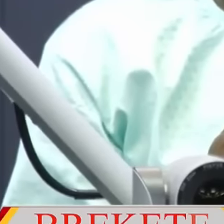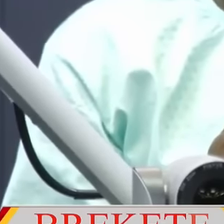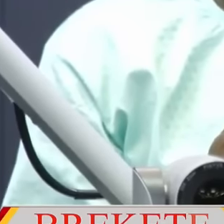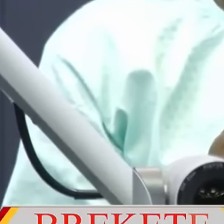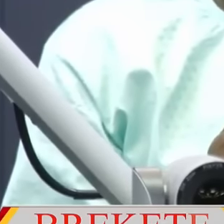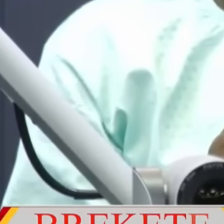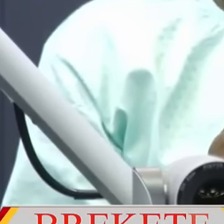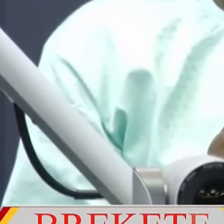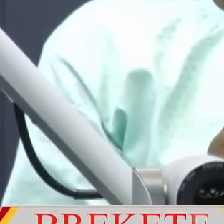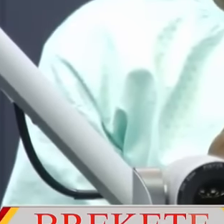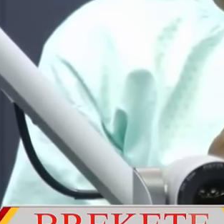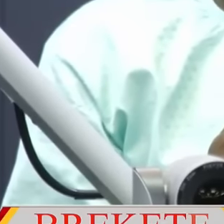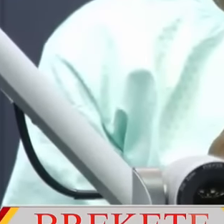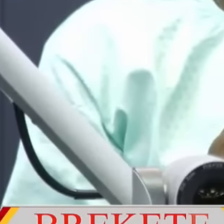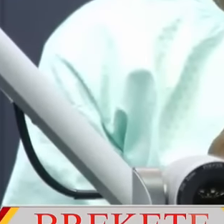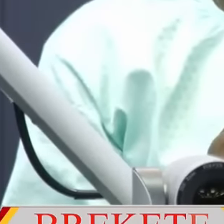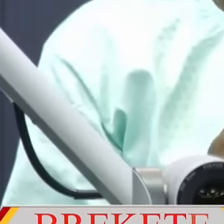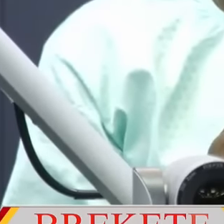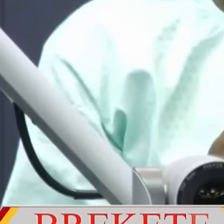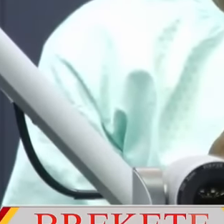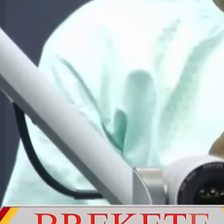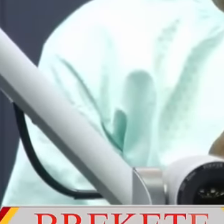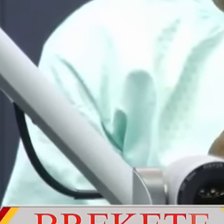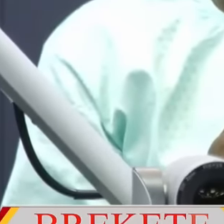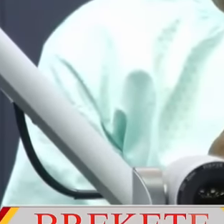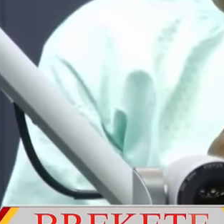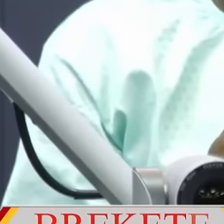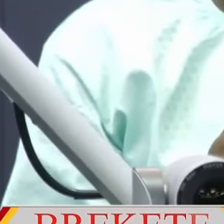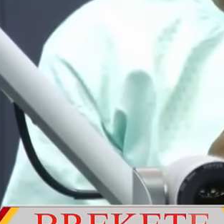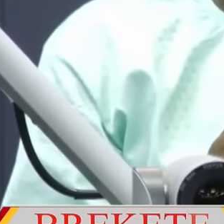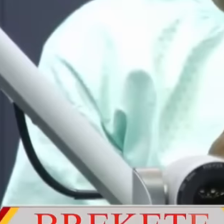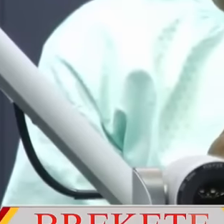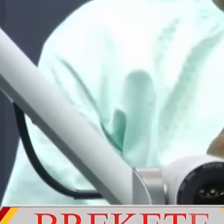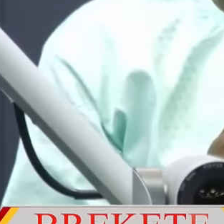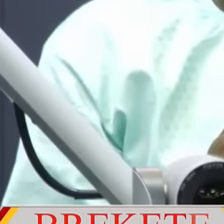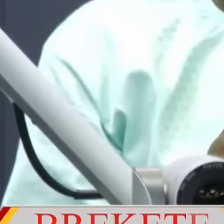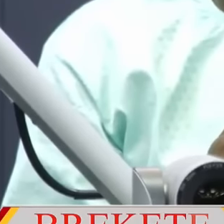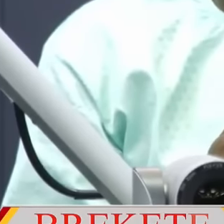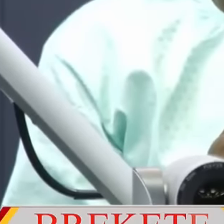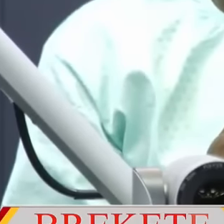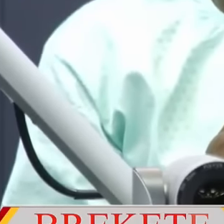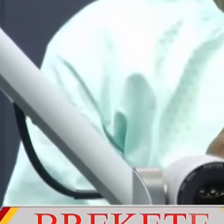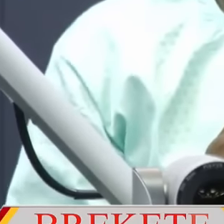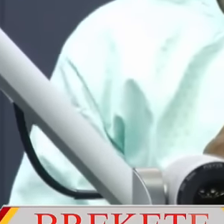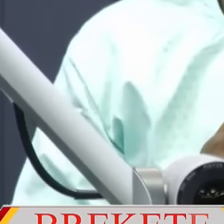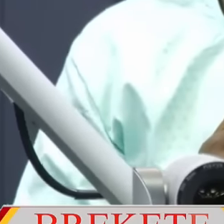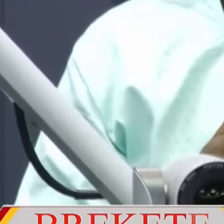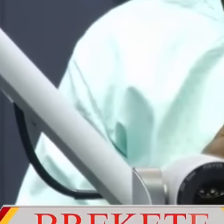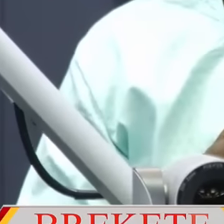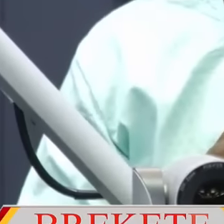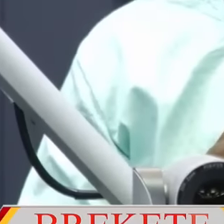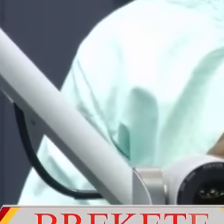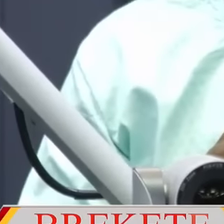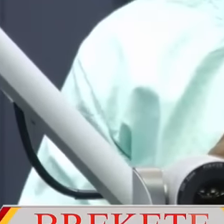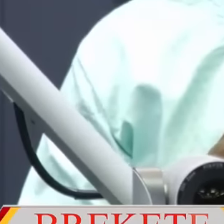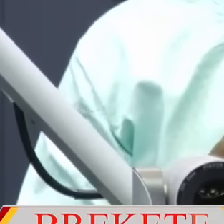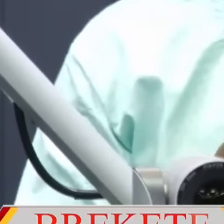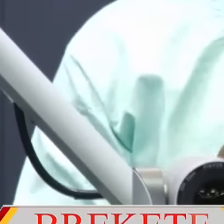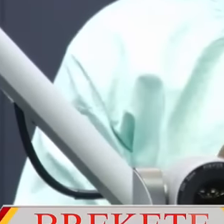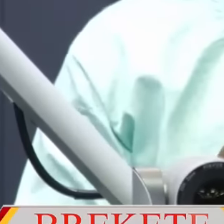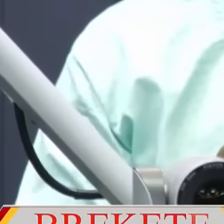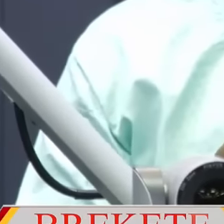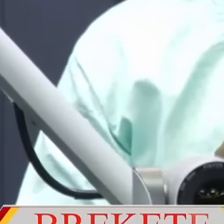na samu yayanninka na gidan na ce don Allah ina son su ne dan mai alhurma yi magana da